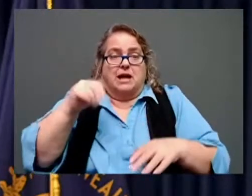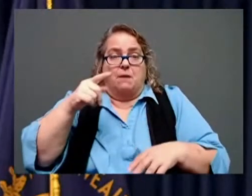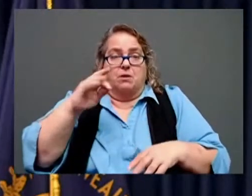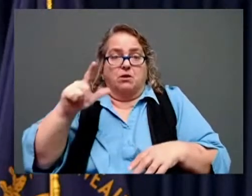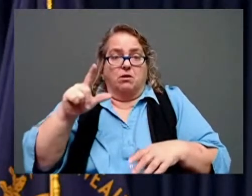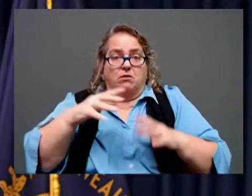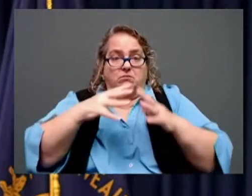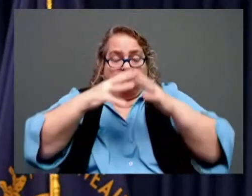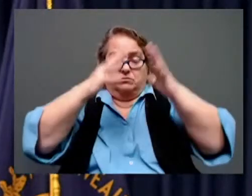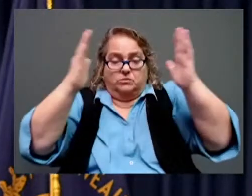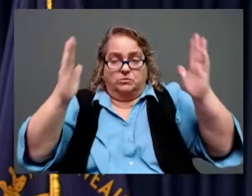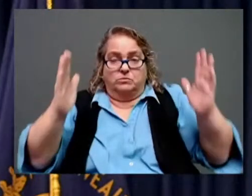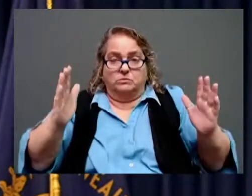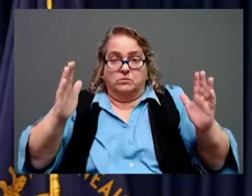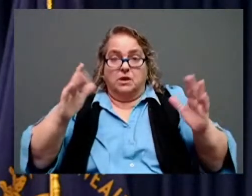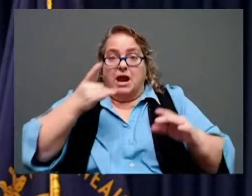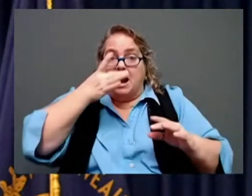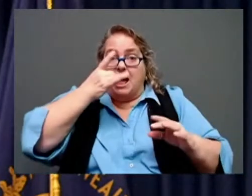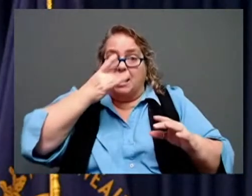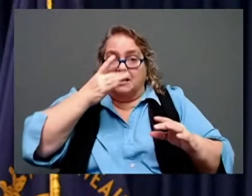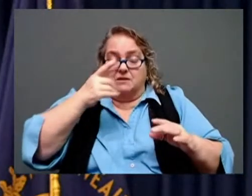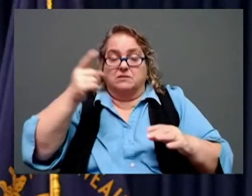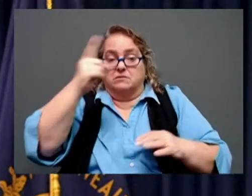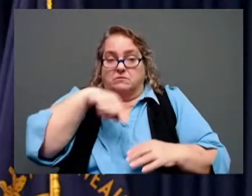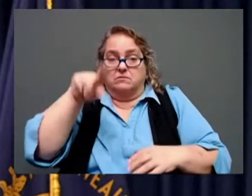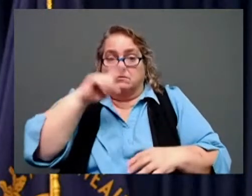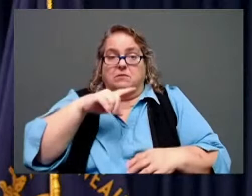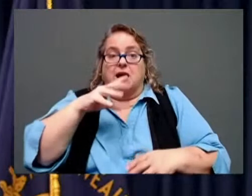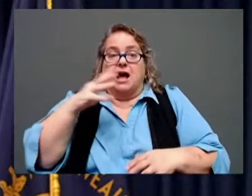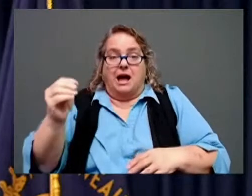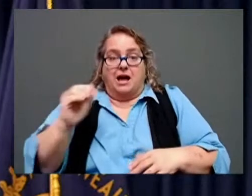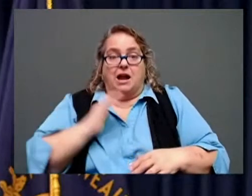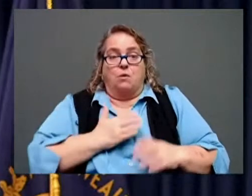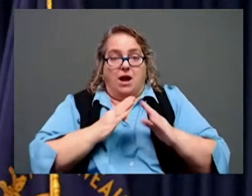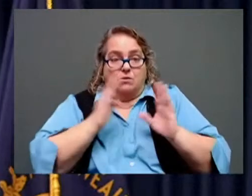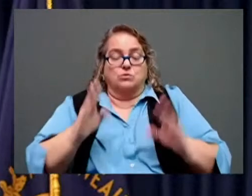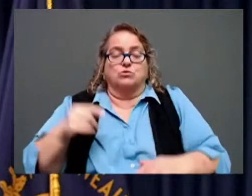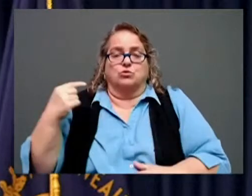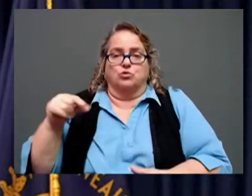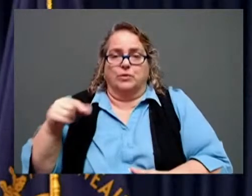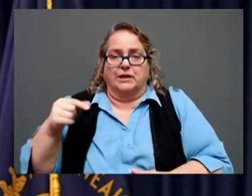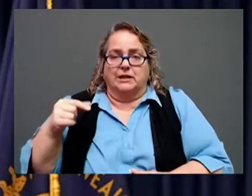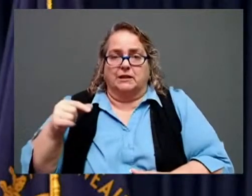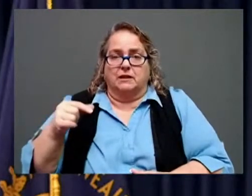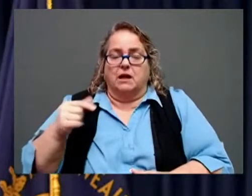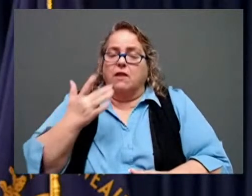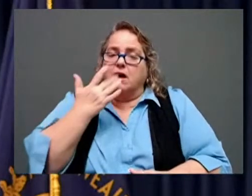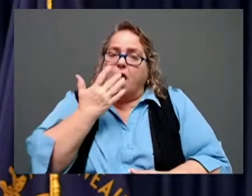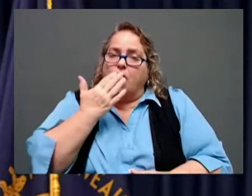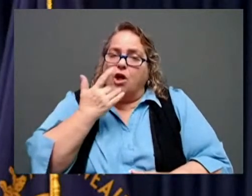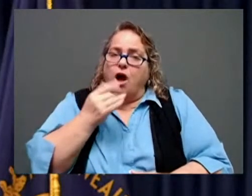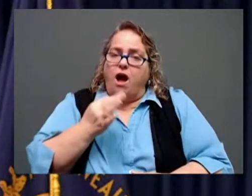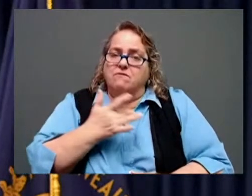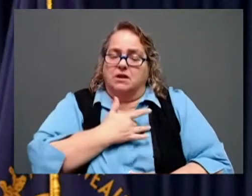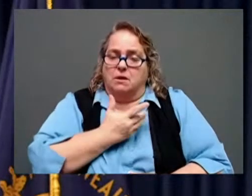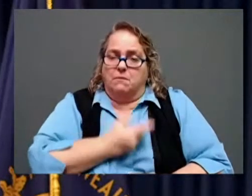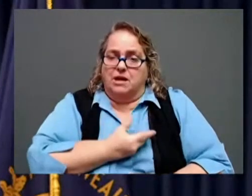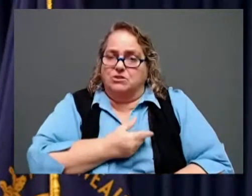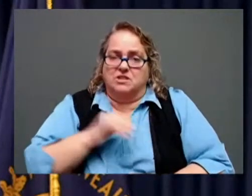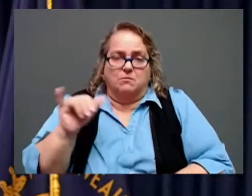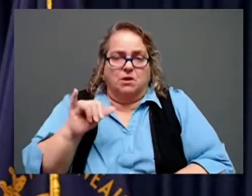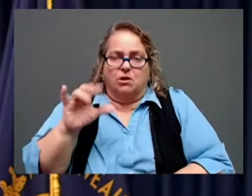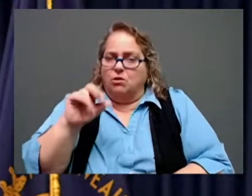through the repairs, and certainly the mansion green, the color of compassion, just like we did in COVID, but this time to